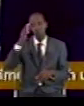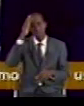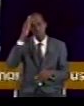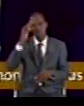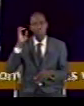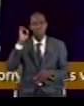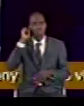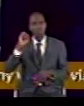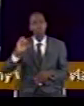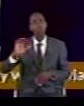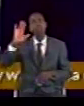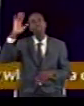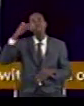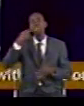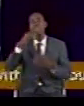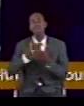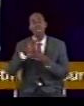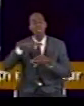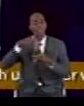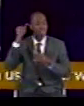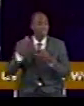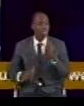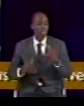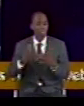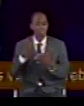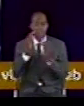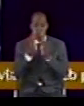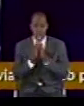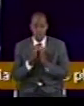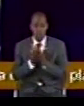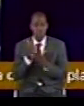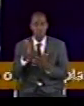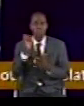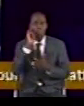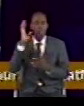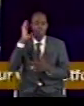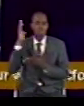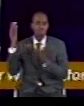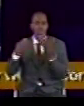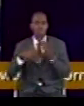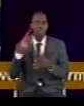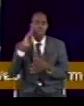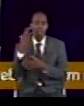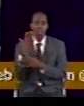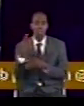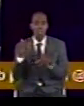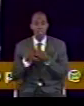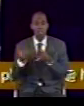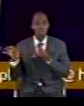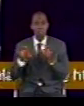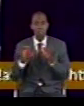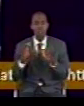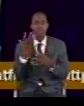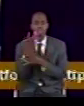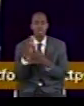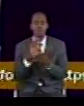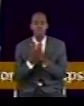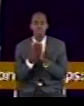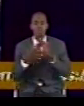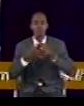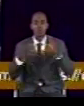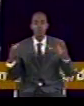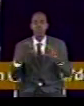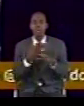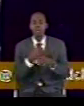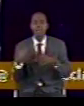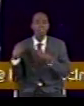at the last amen, I will stretch my hand. And at the last amen, as I stretched my hand was loose. And since that time, there's no